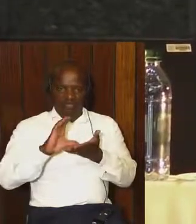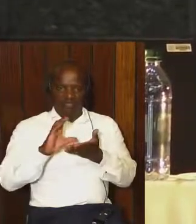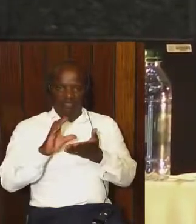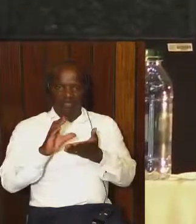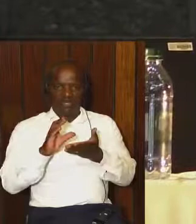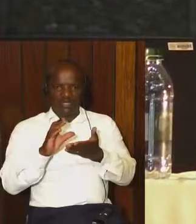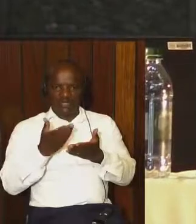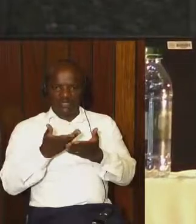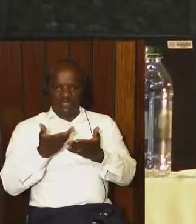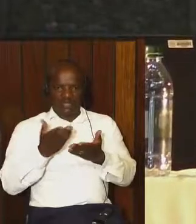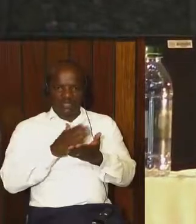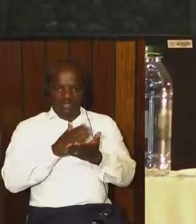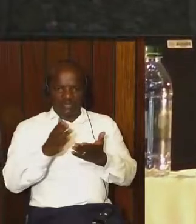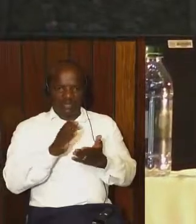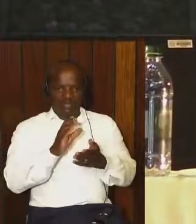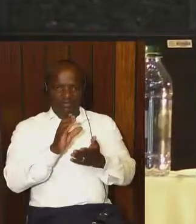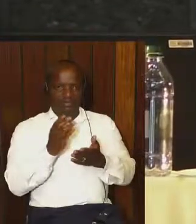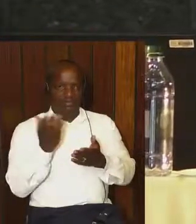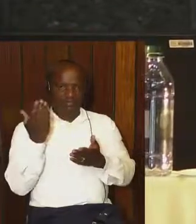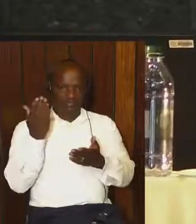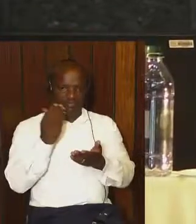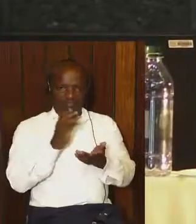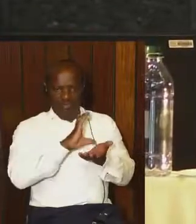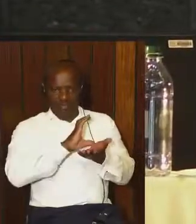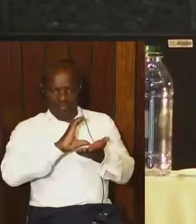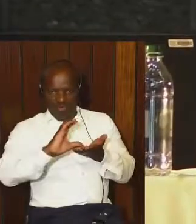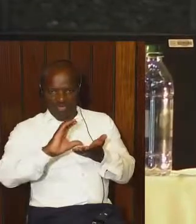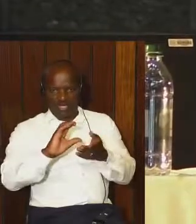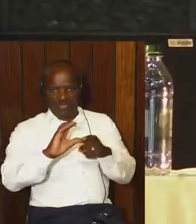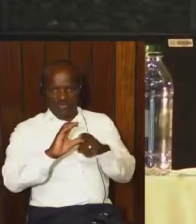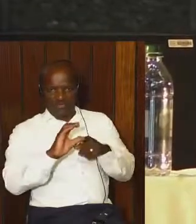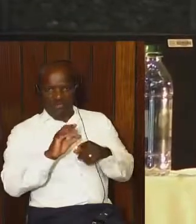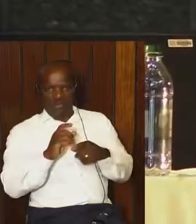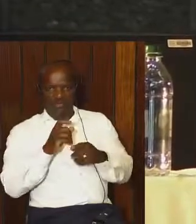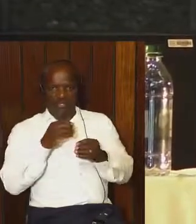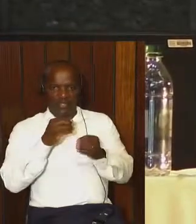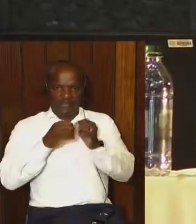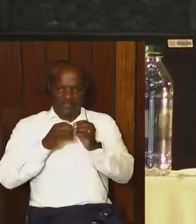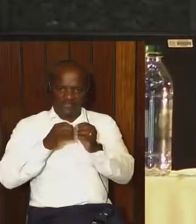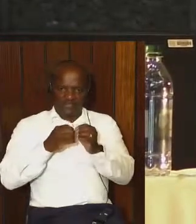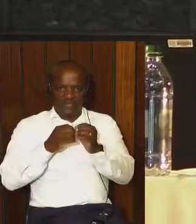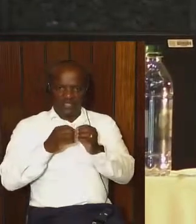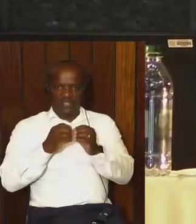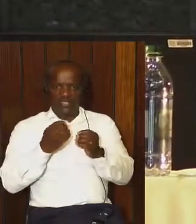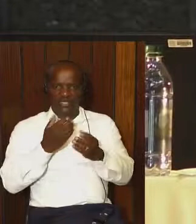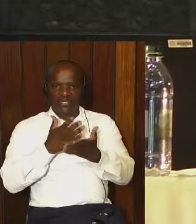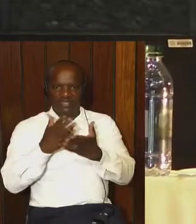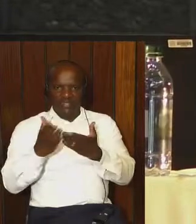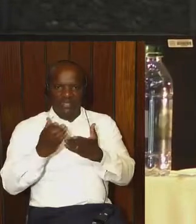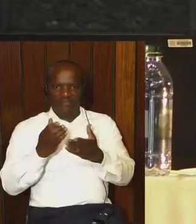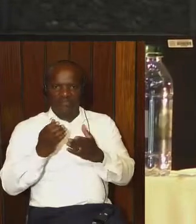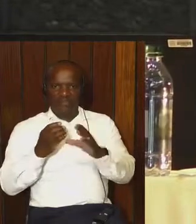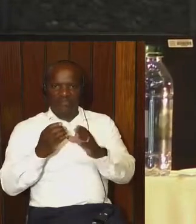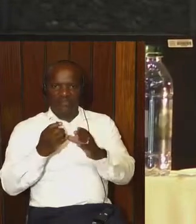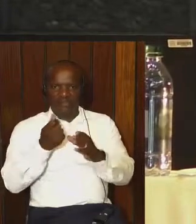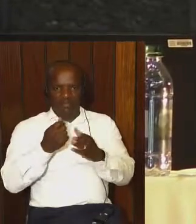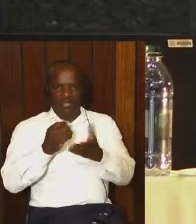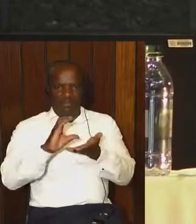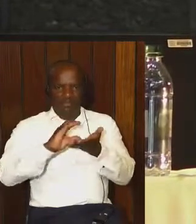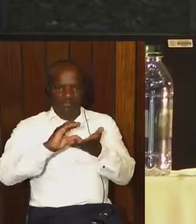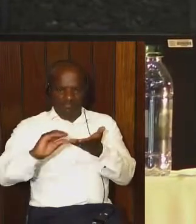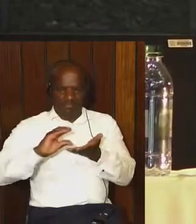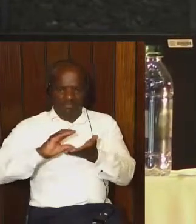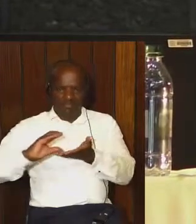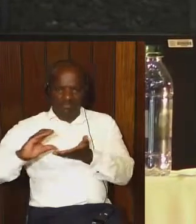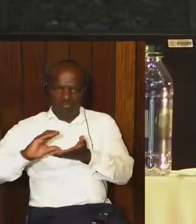contractor that we used to basically fix the expenses that we incurred in the